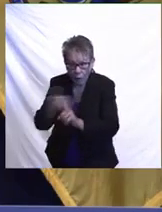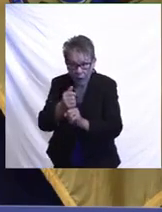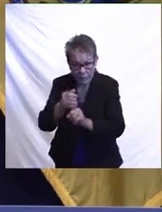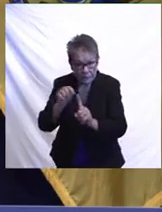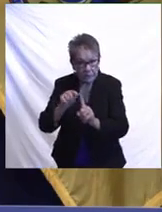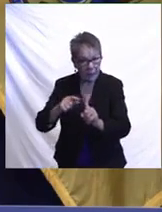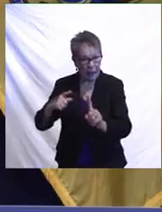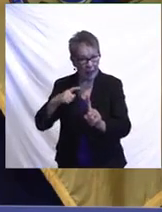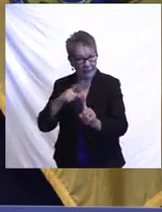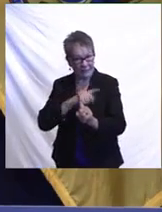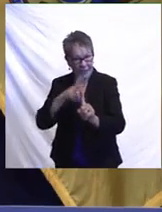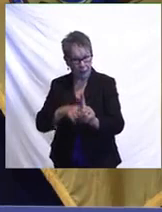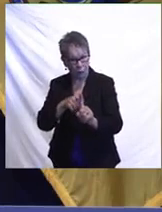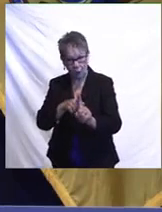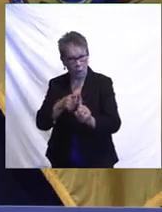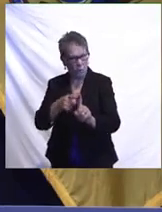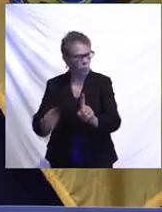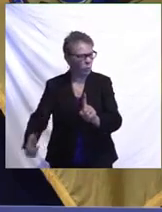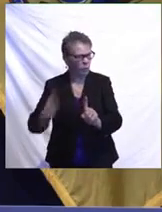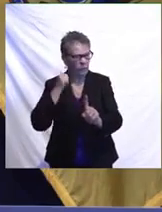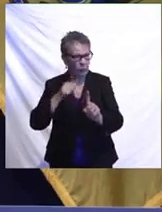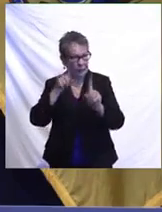quickly through this. Tina,